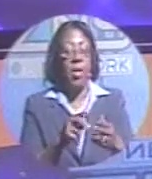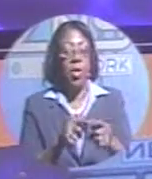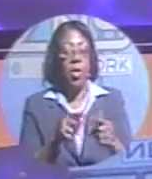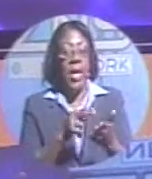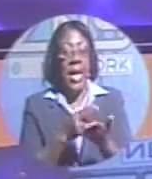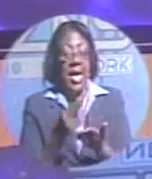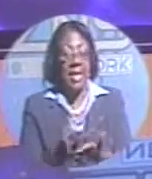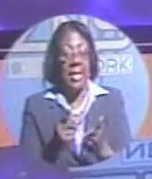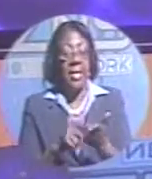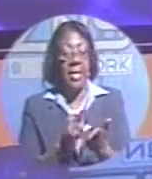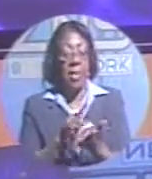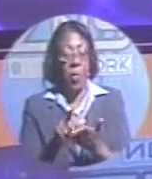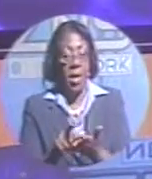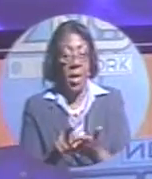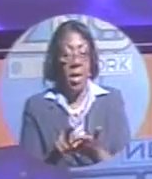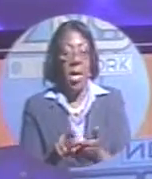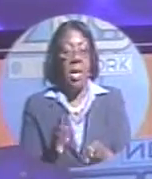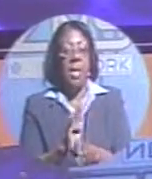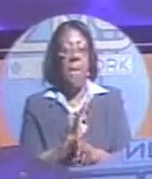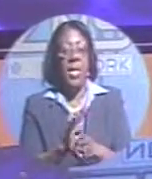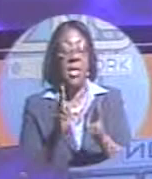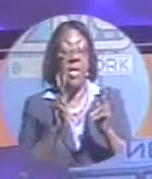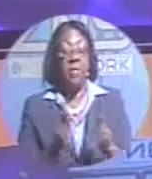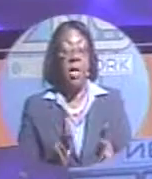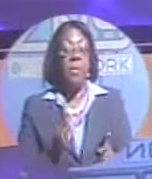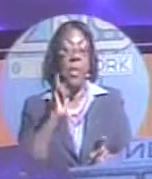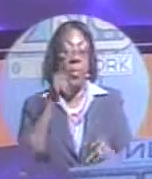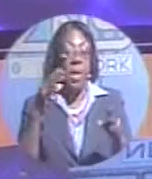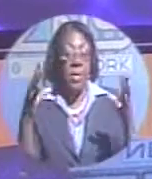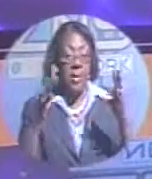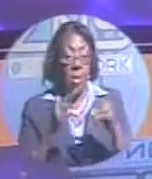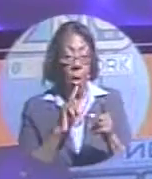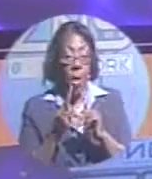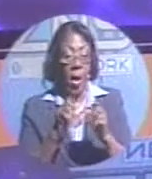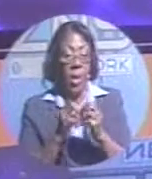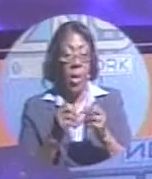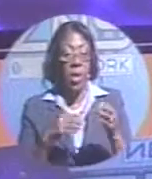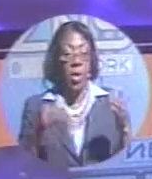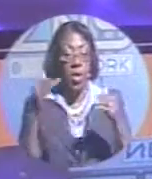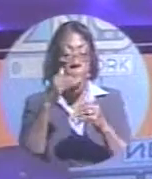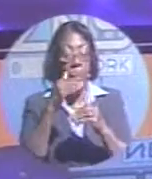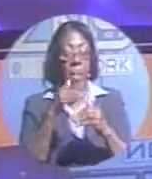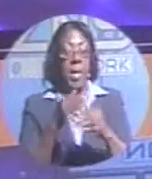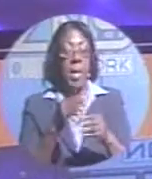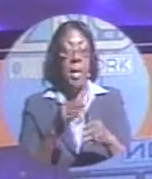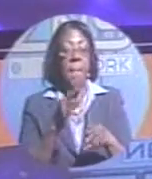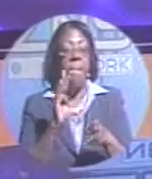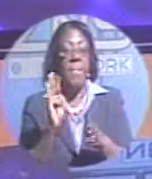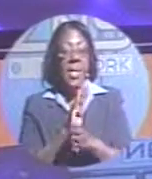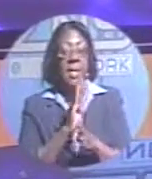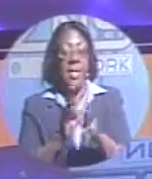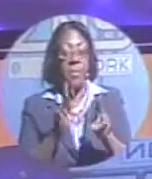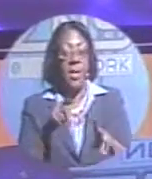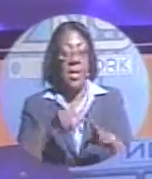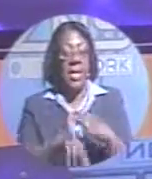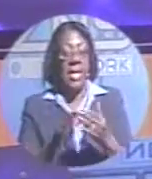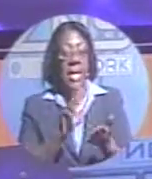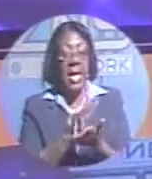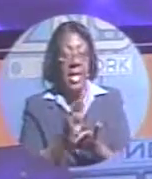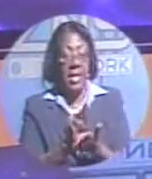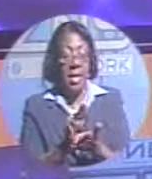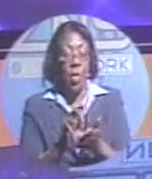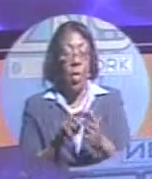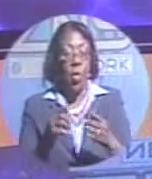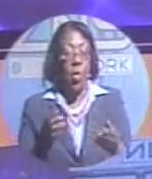this week. The prominent Bahamian business persons will be meeting with top-level groups in Haiti to further propel business opportunities.